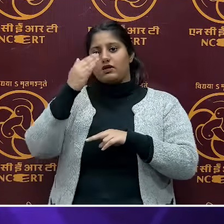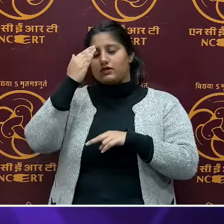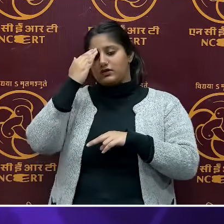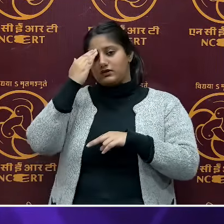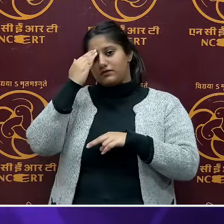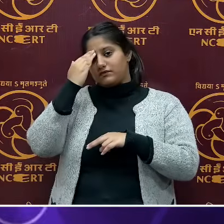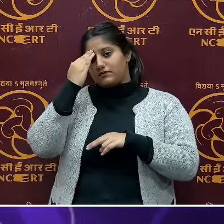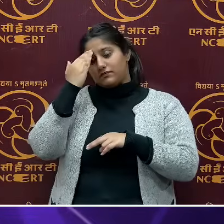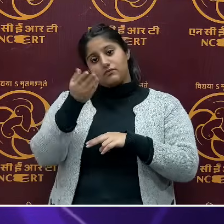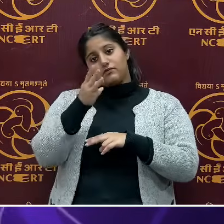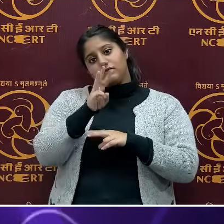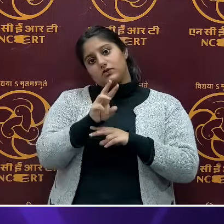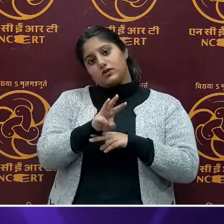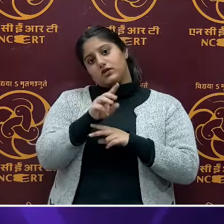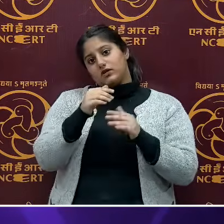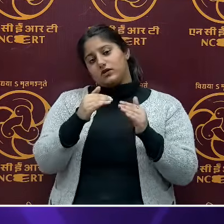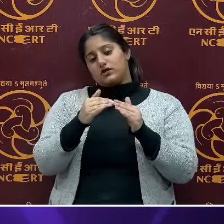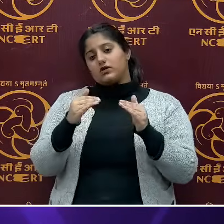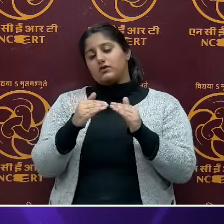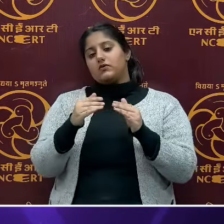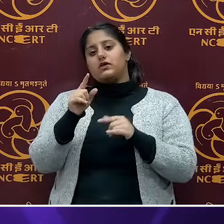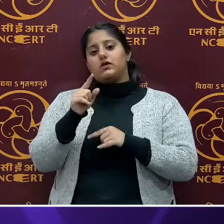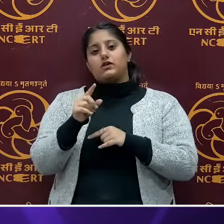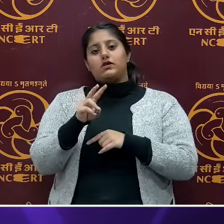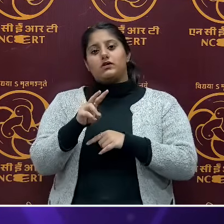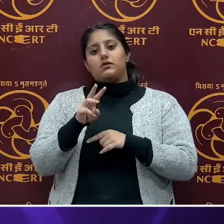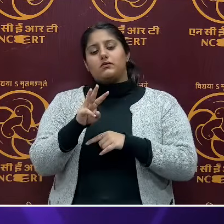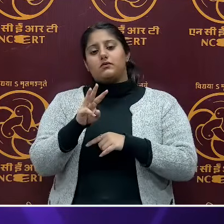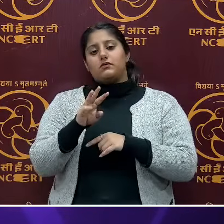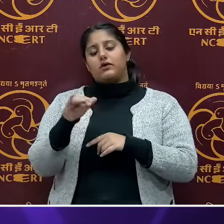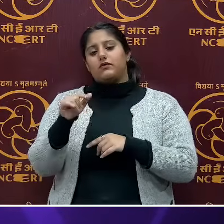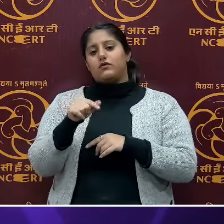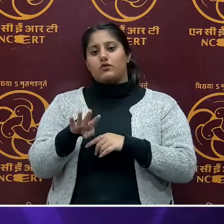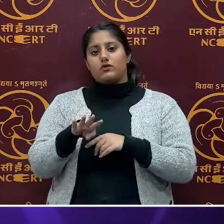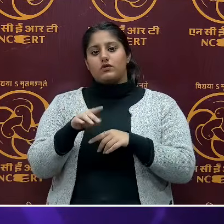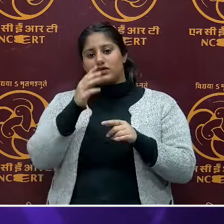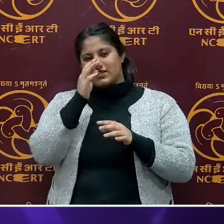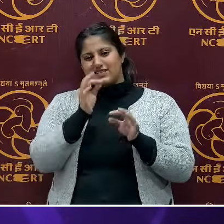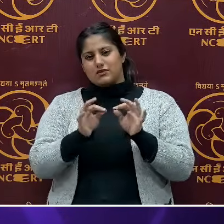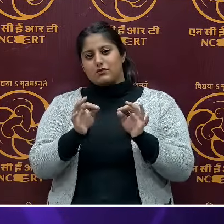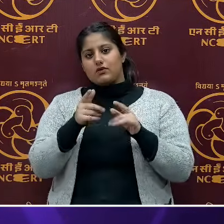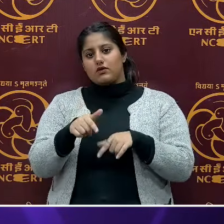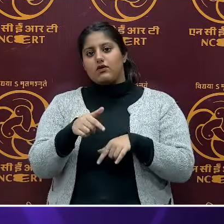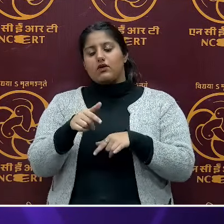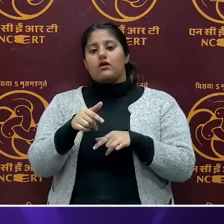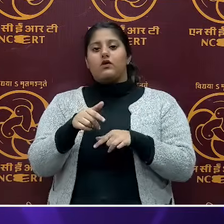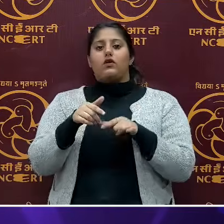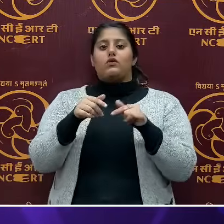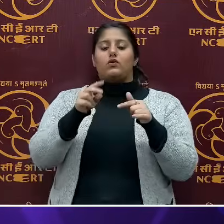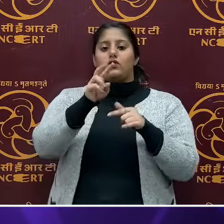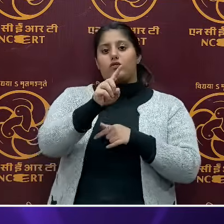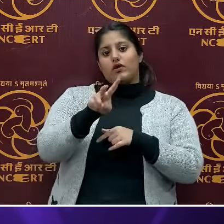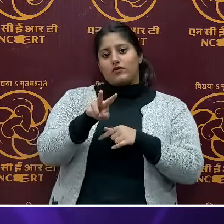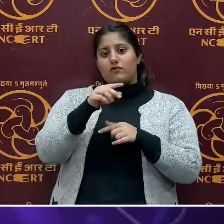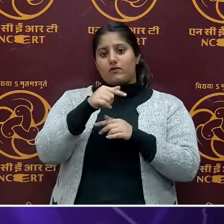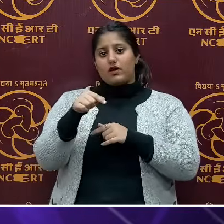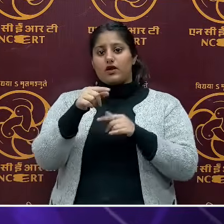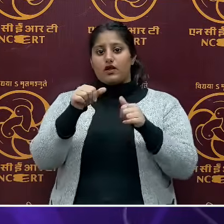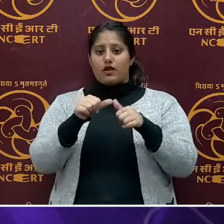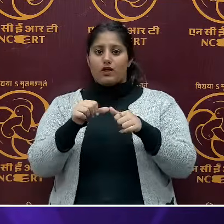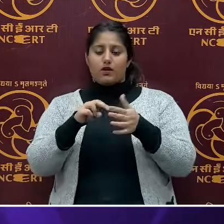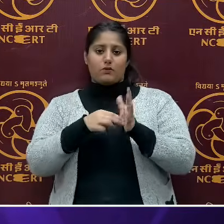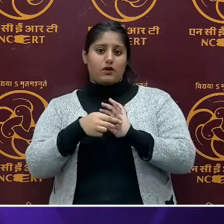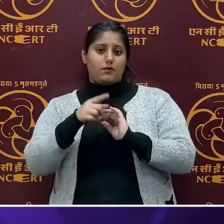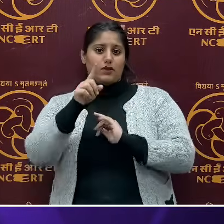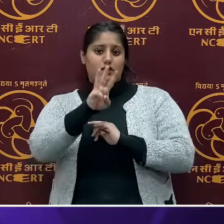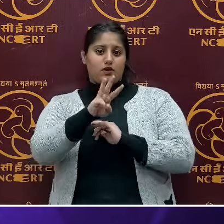to 3/4, That's right. simplest form. So 12/A is equal to